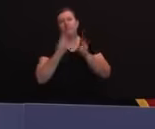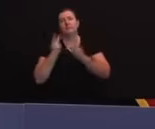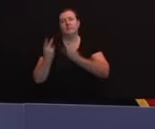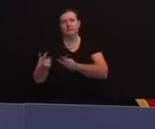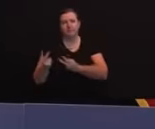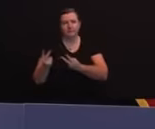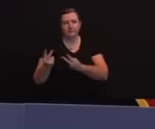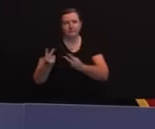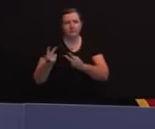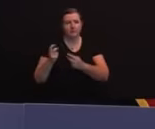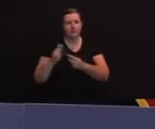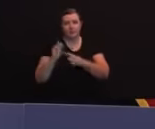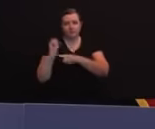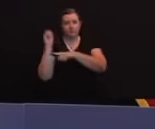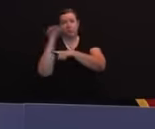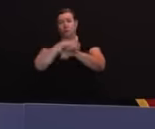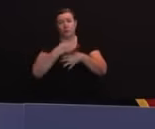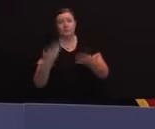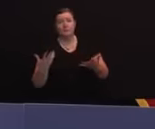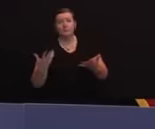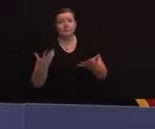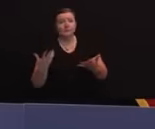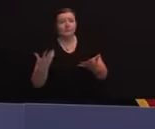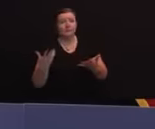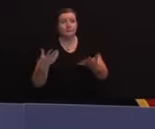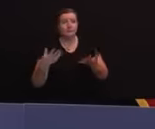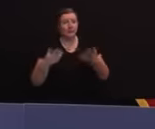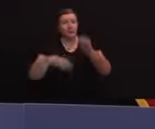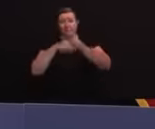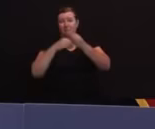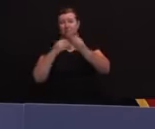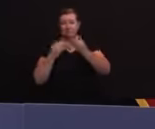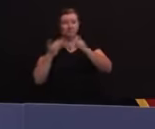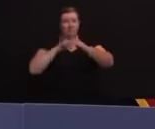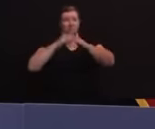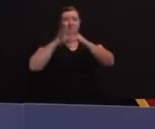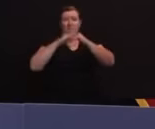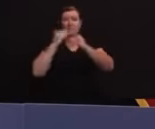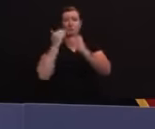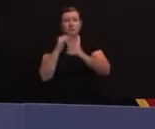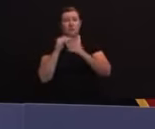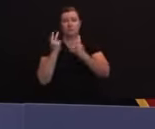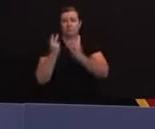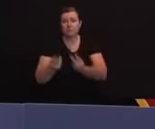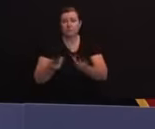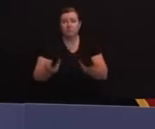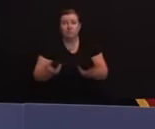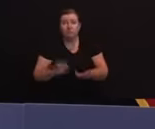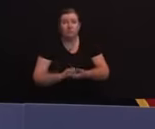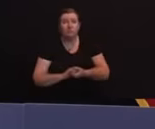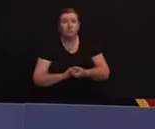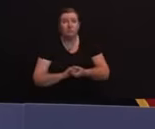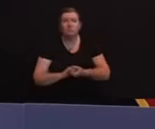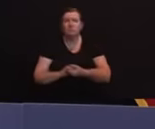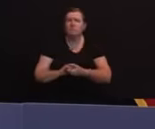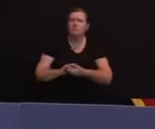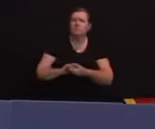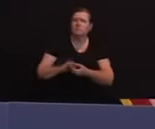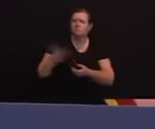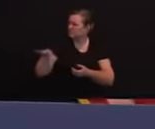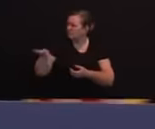that and put in more restrictive visitation. Judy, I assume this is a rhetorical question in terms